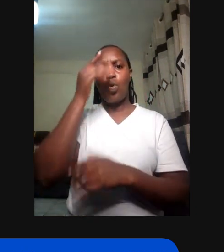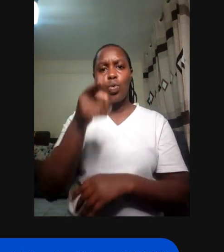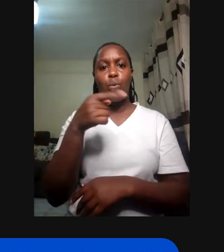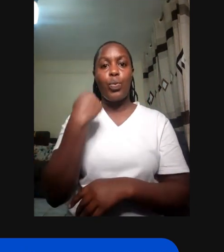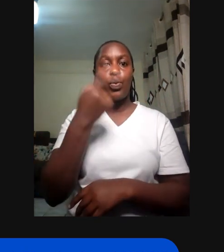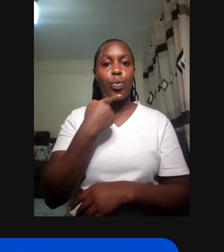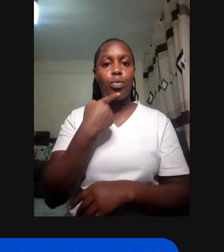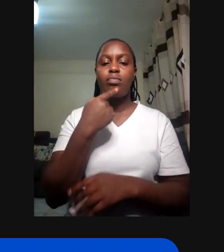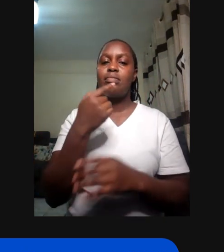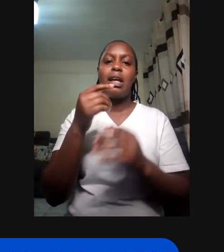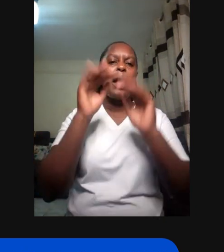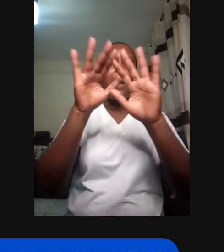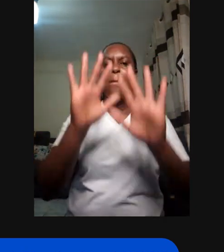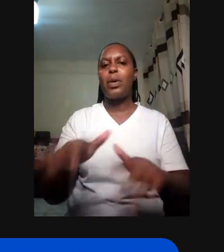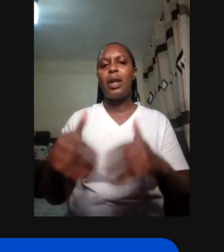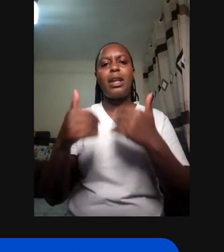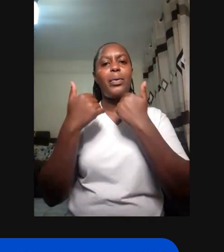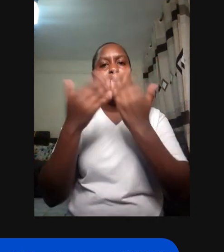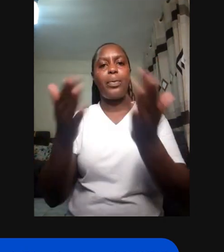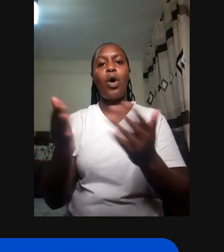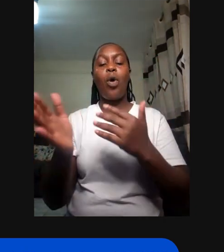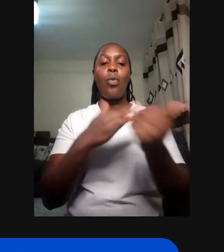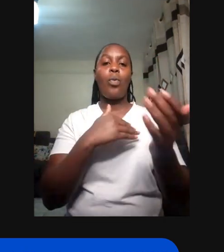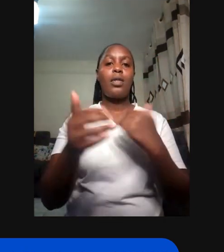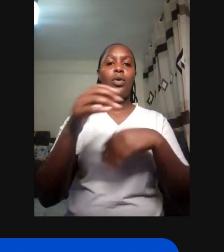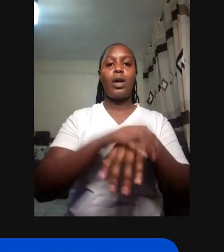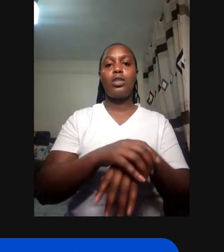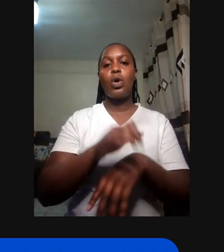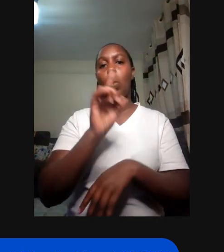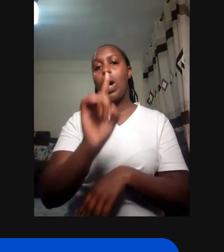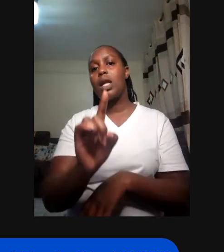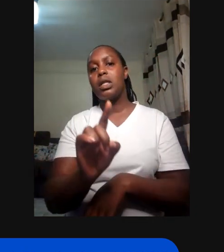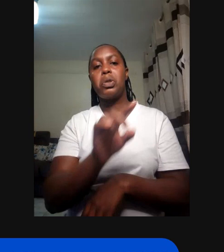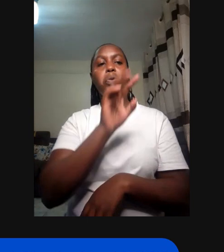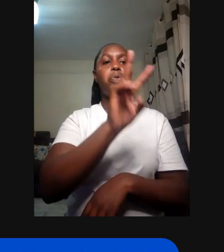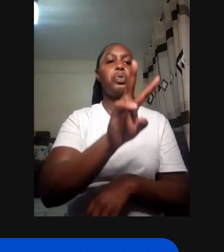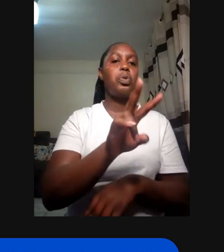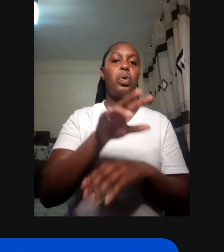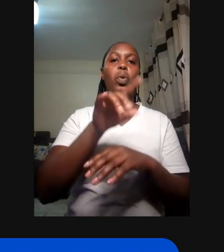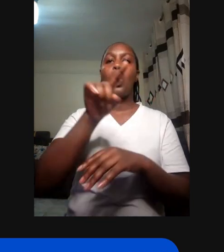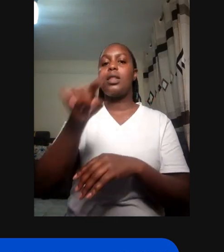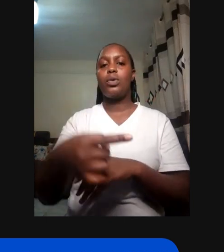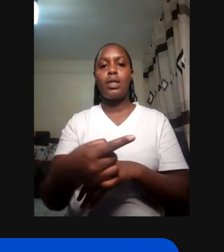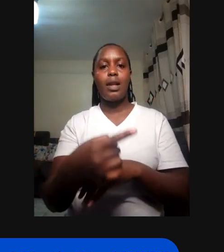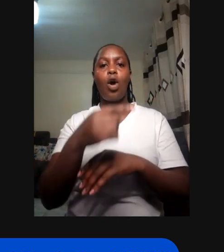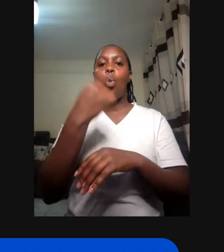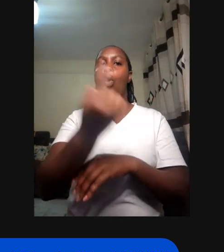one engagement, two engagements, and others get thousands of engagements. Just know that